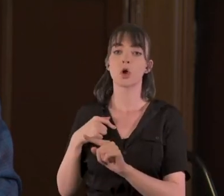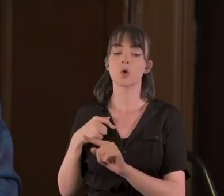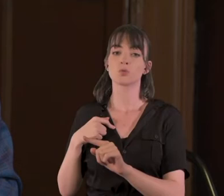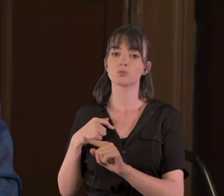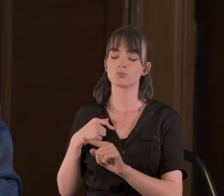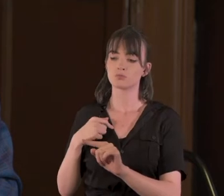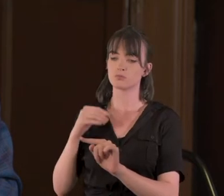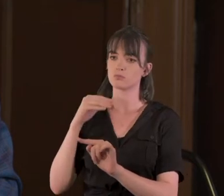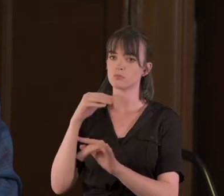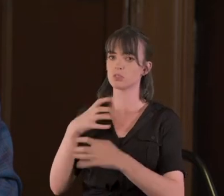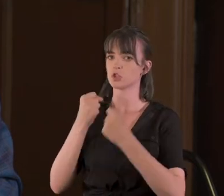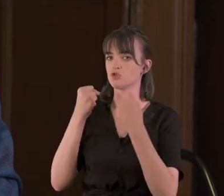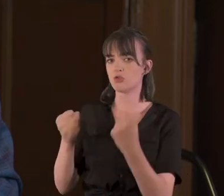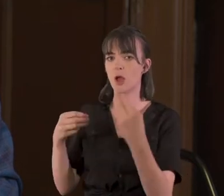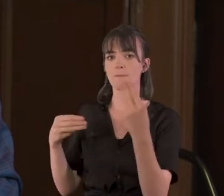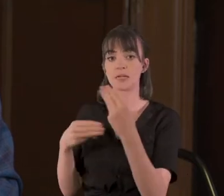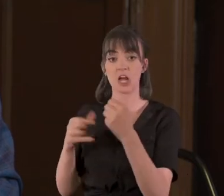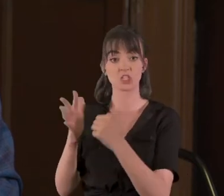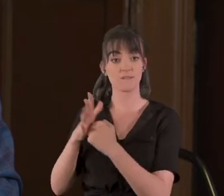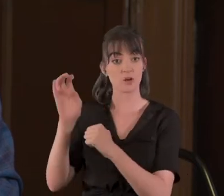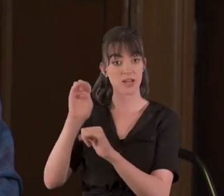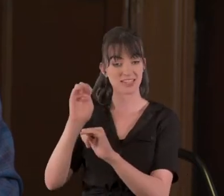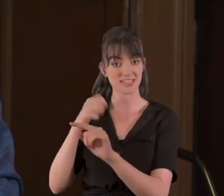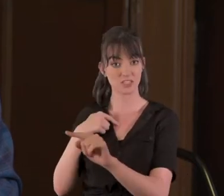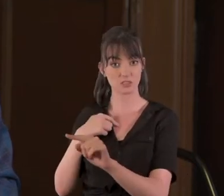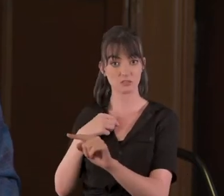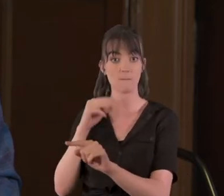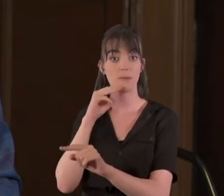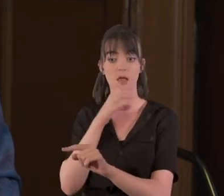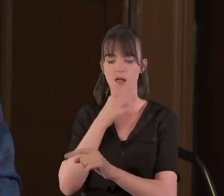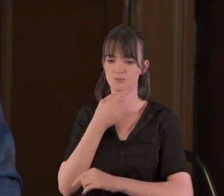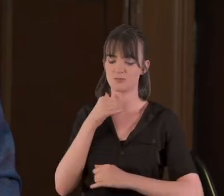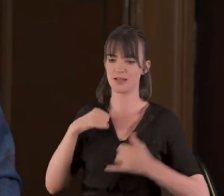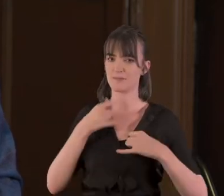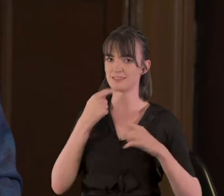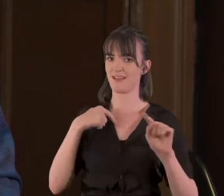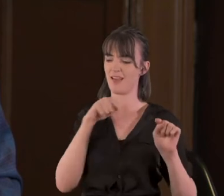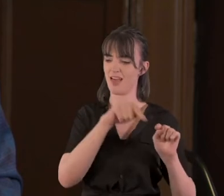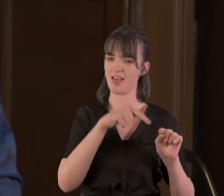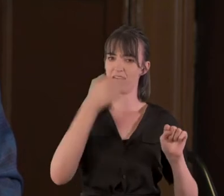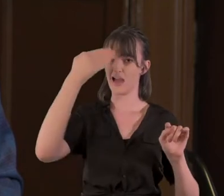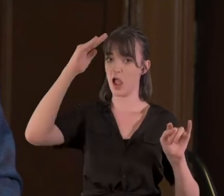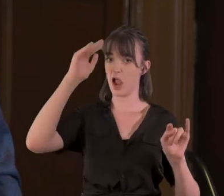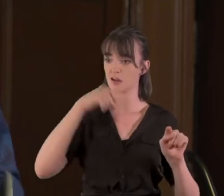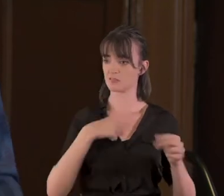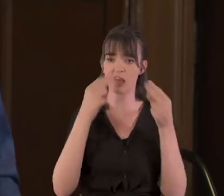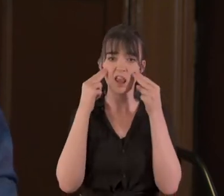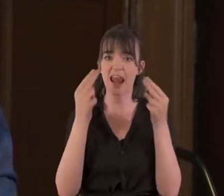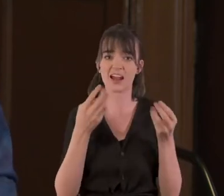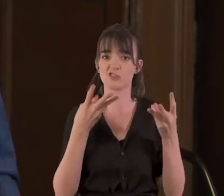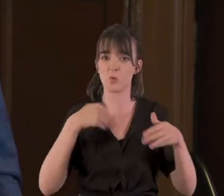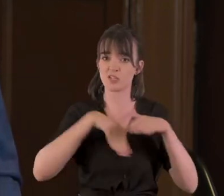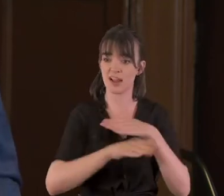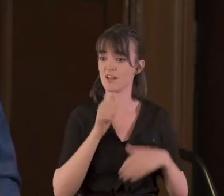was a very strong protection. So they could argue, you know, what's happened to Ireland is, you know, not an unnatural thing at all, not all